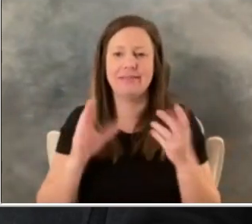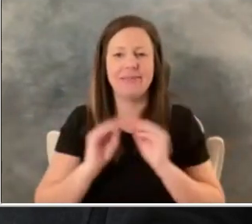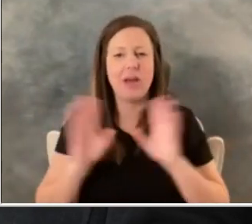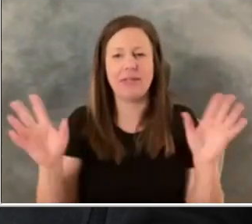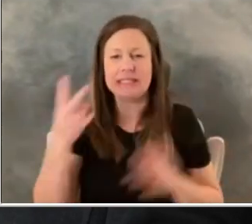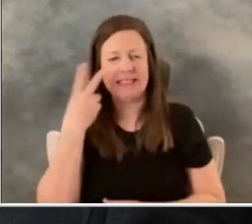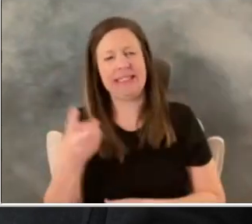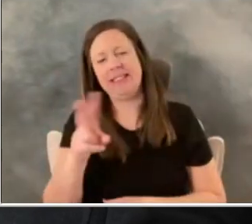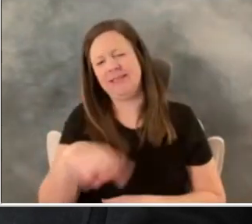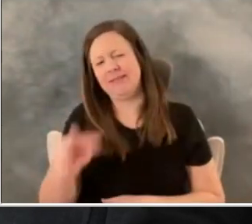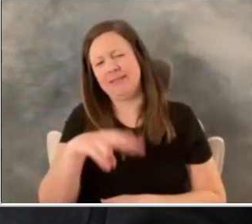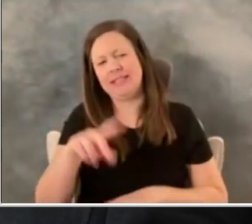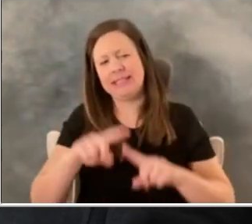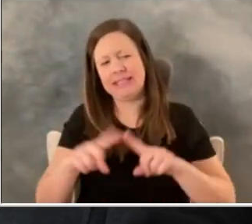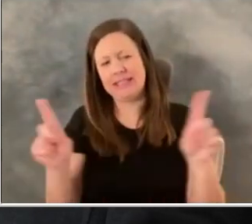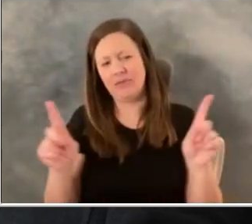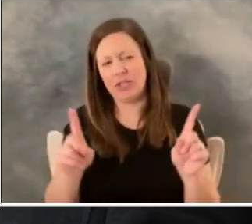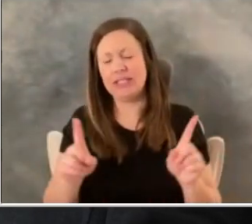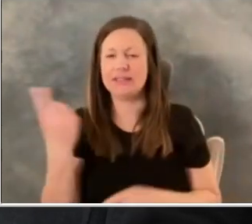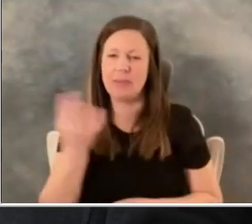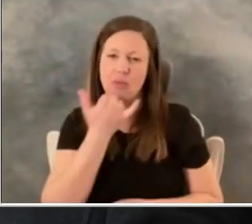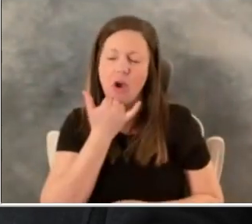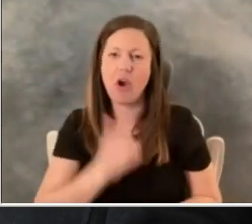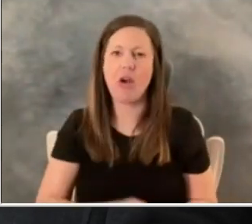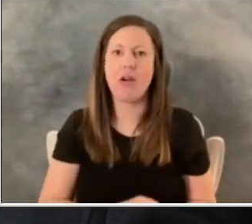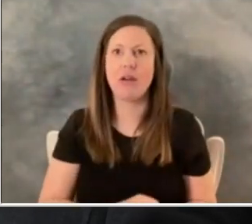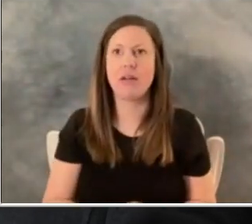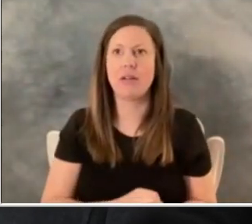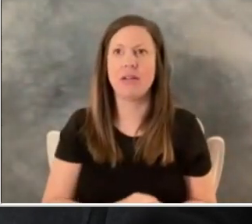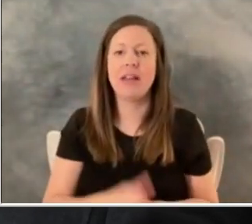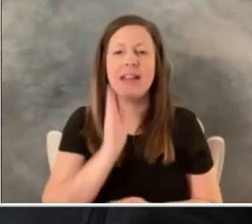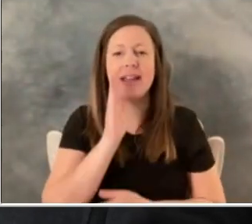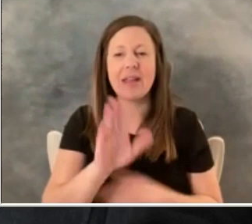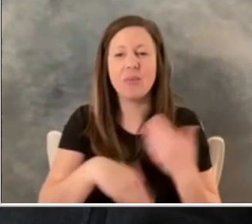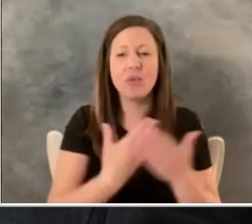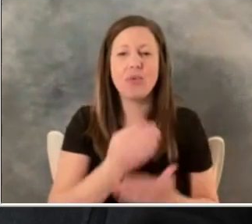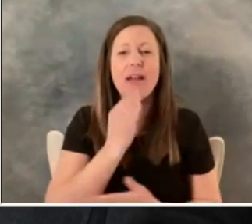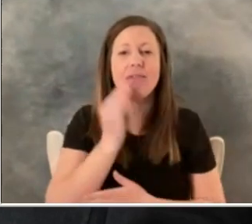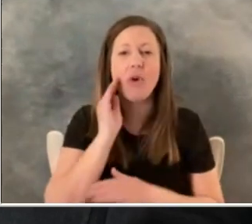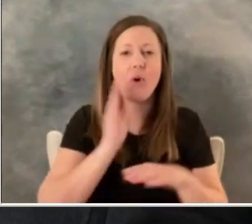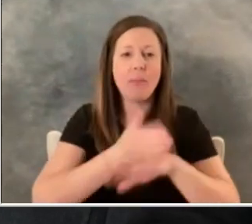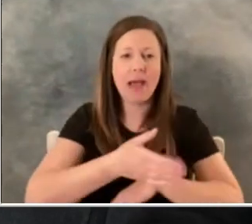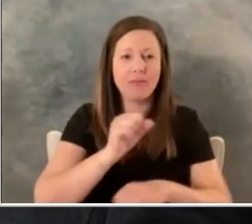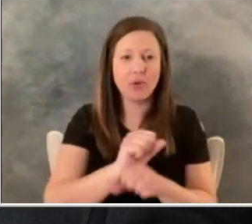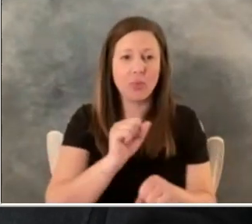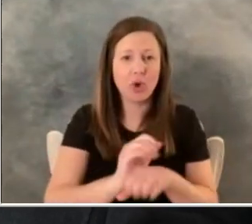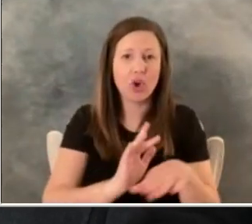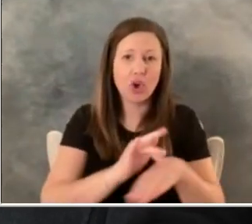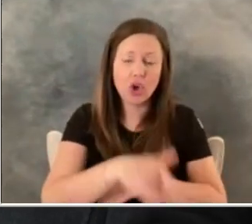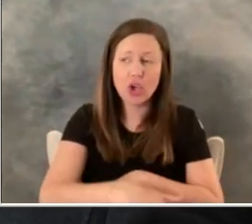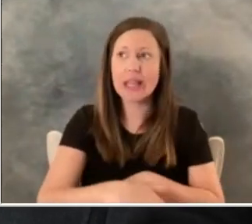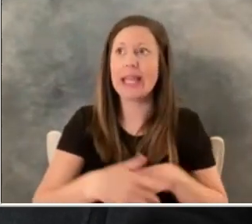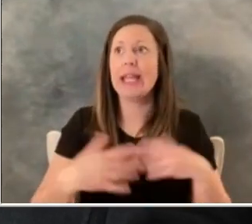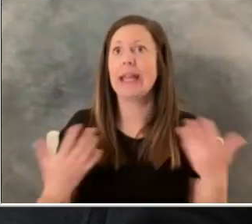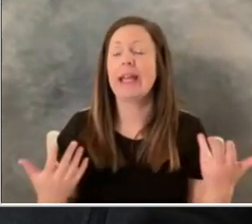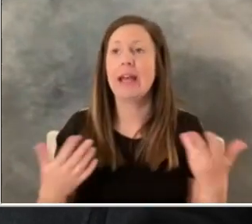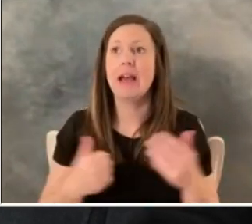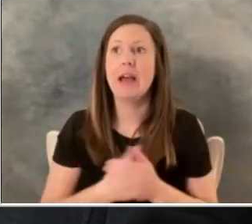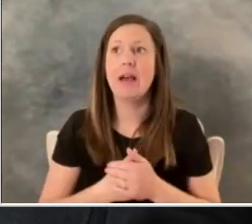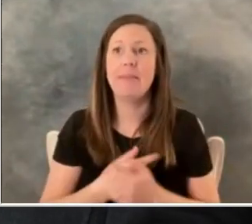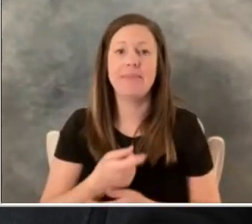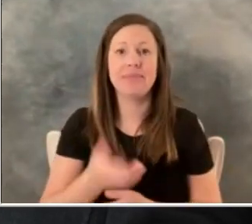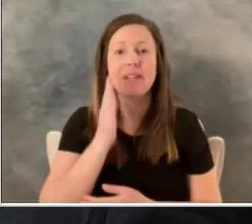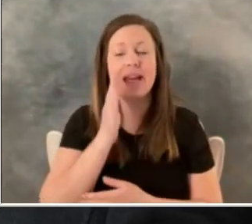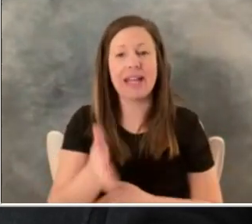was different. He'd come home from work early because he couldn't work any longer from the pain, and he'd just lay on the